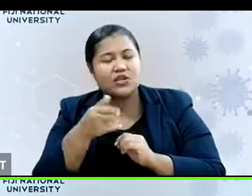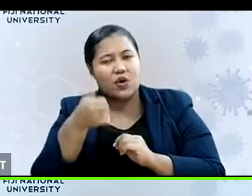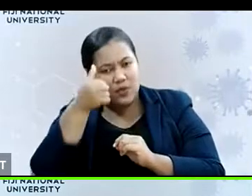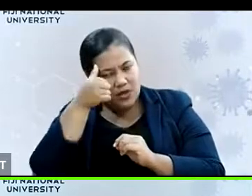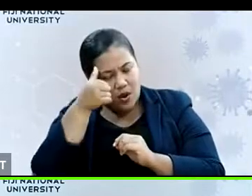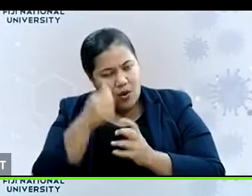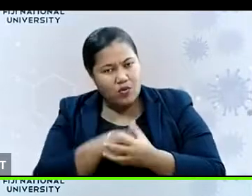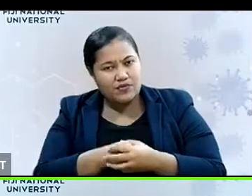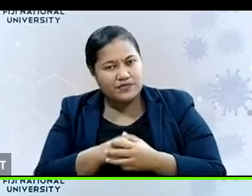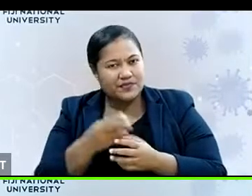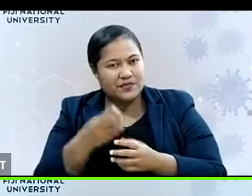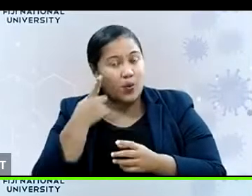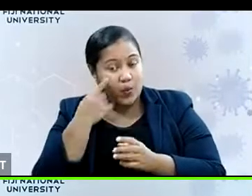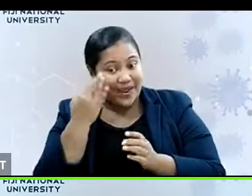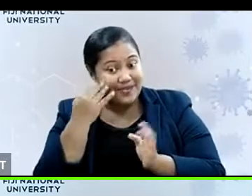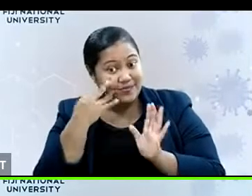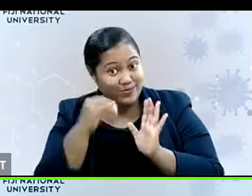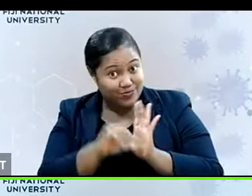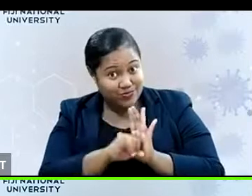it.